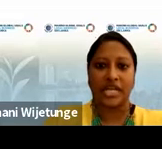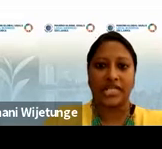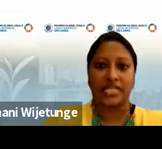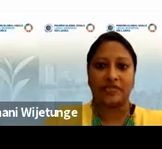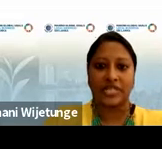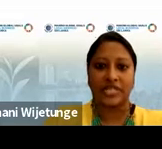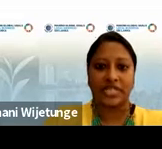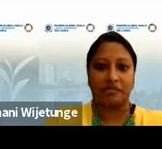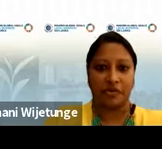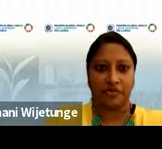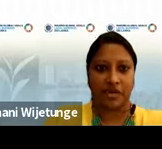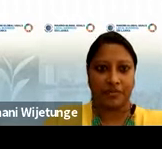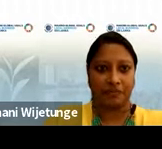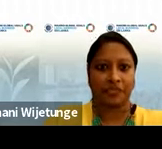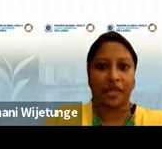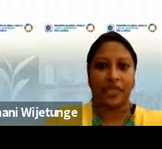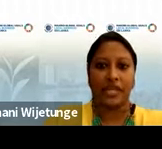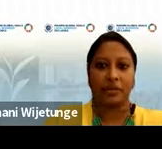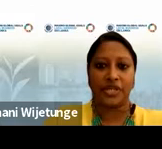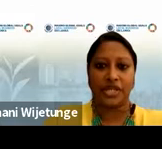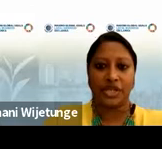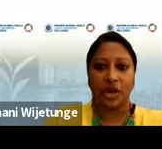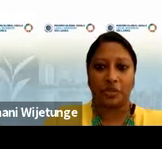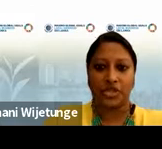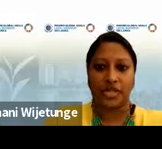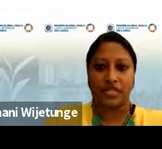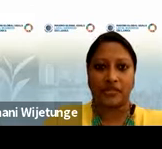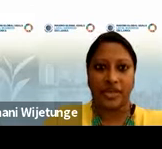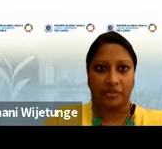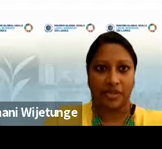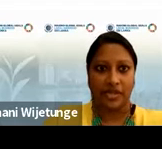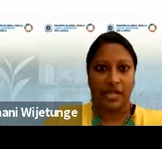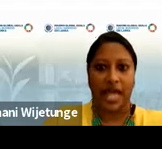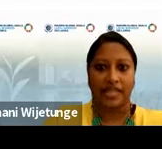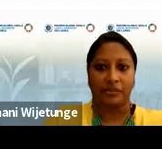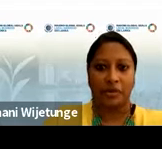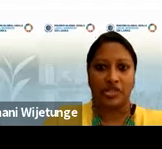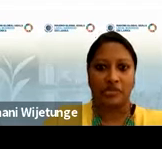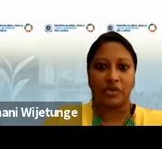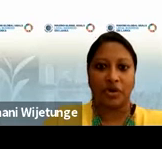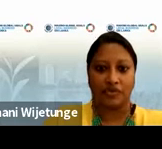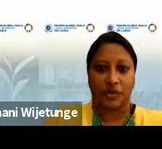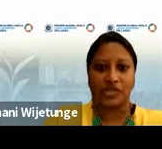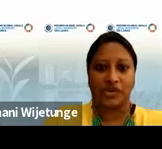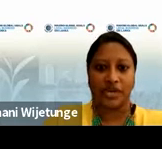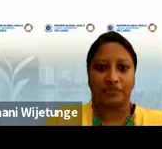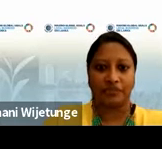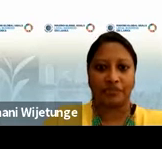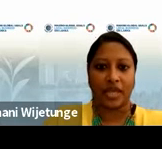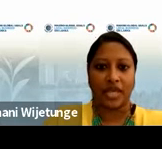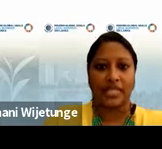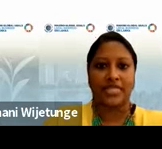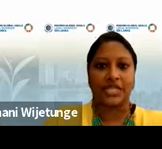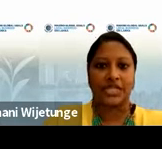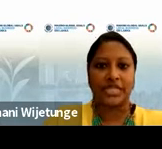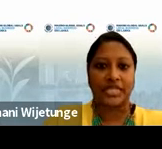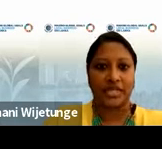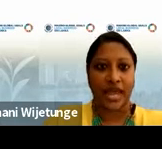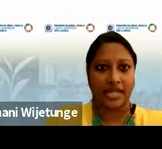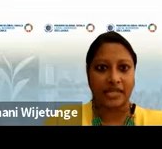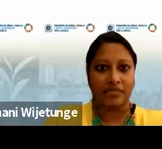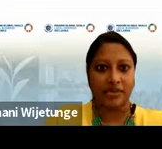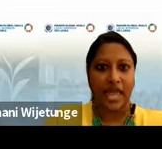to utilize this facility if preferred. The interpretation option is available at the bottom of your screen. This session